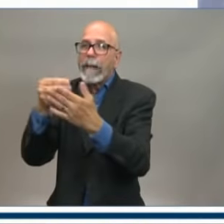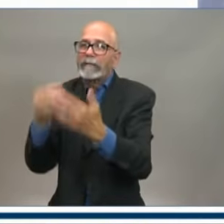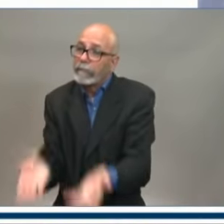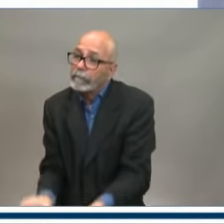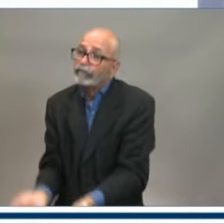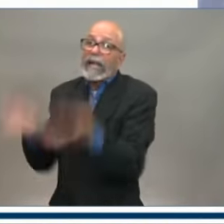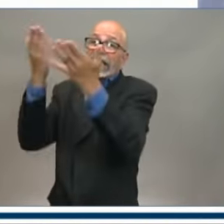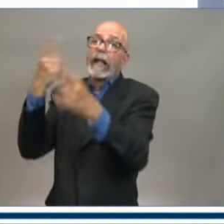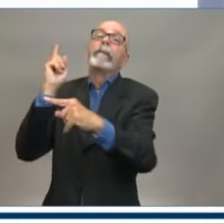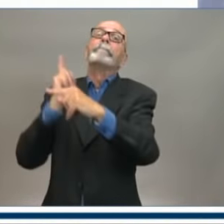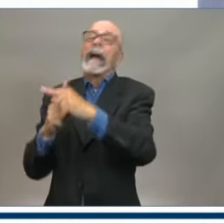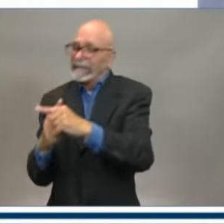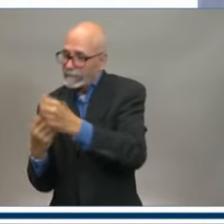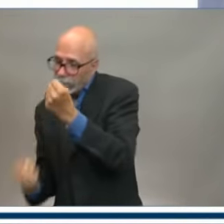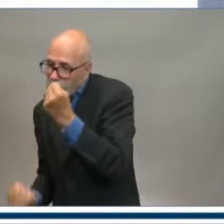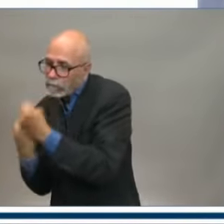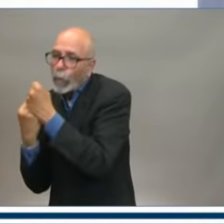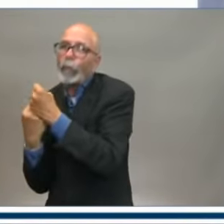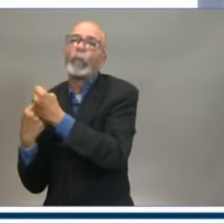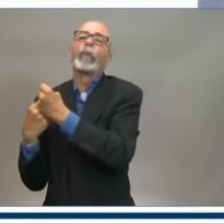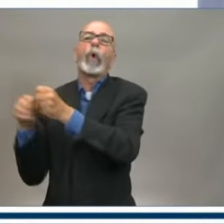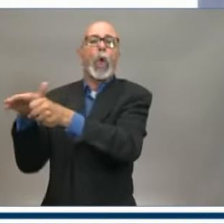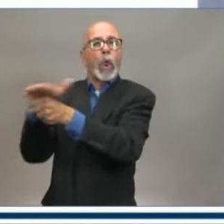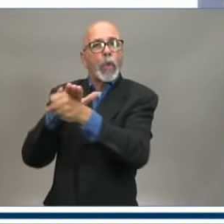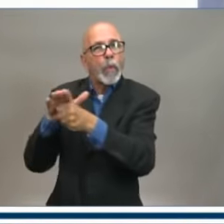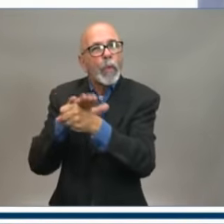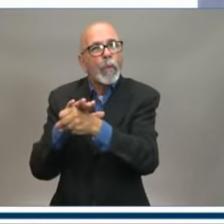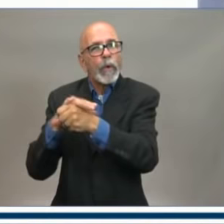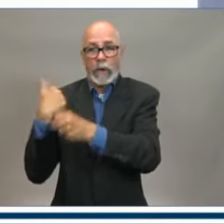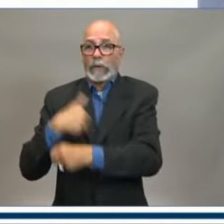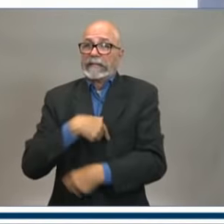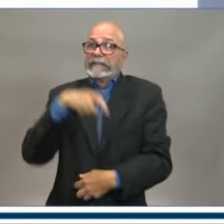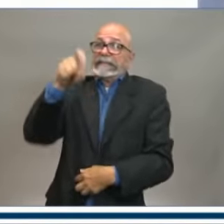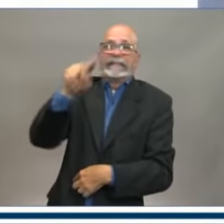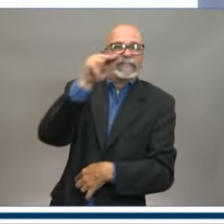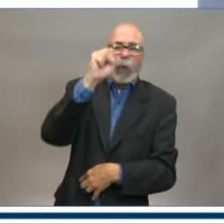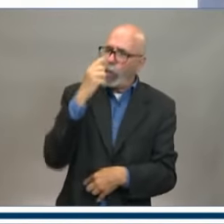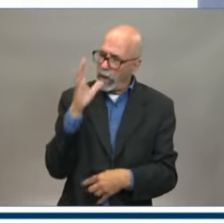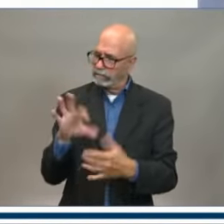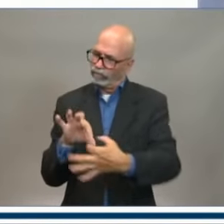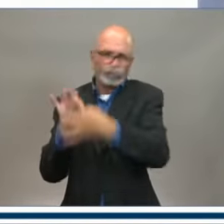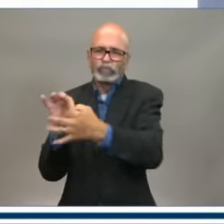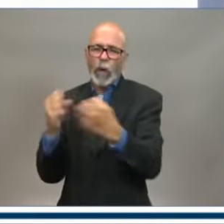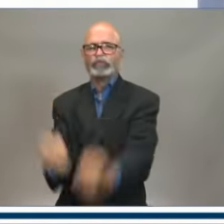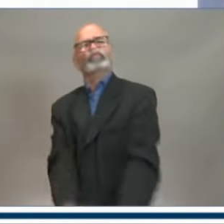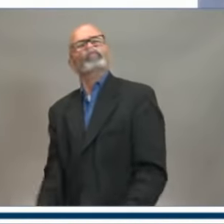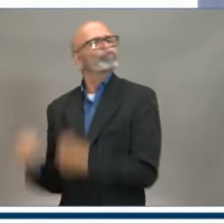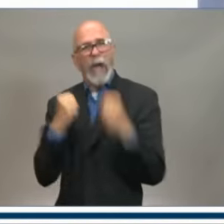That makes us, Nova Scotia, strong and Nova Scotia proud.